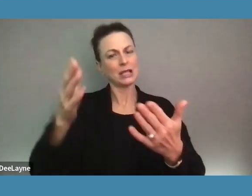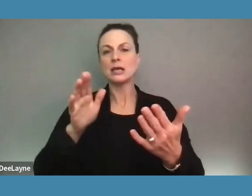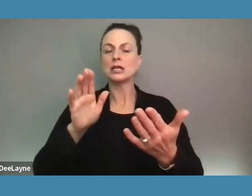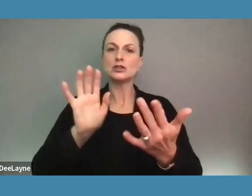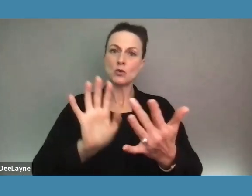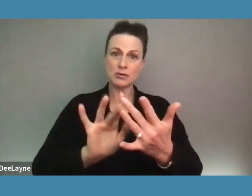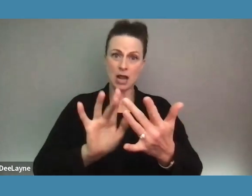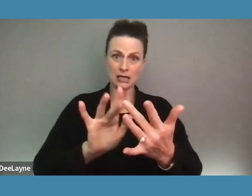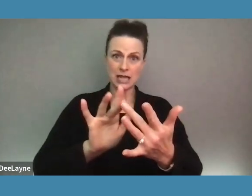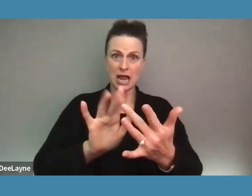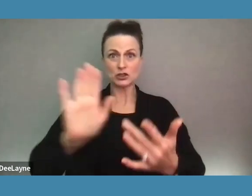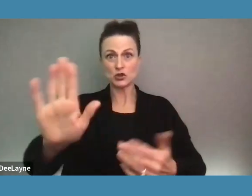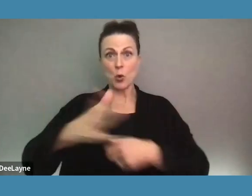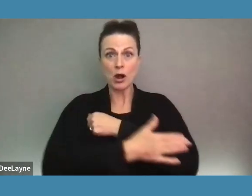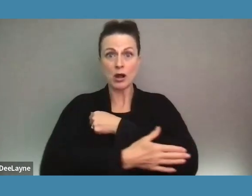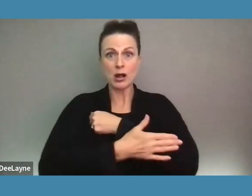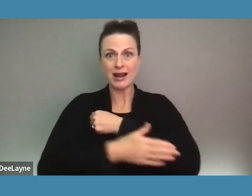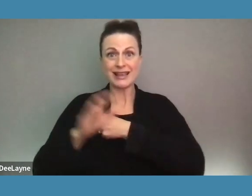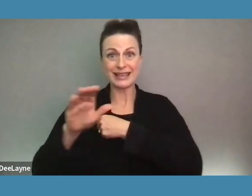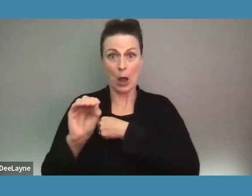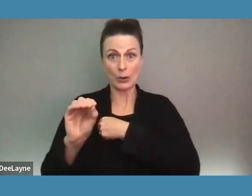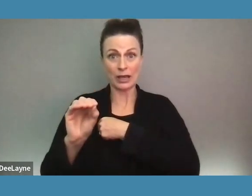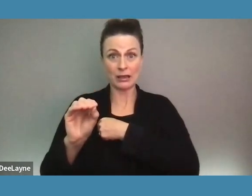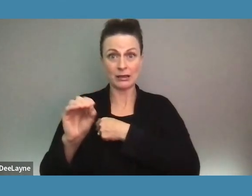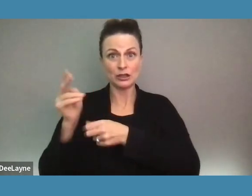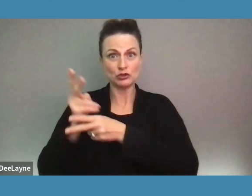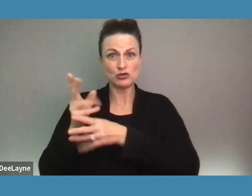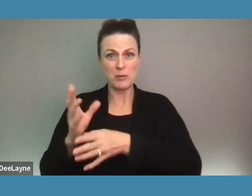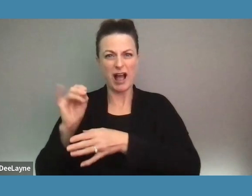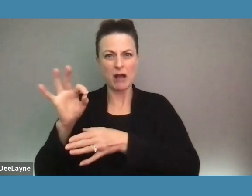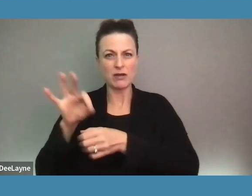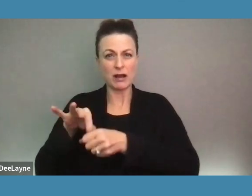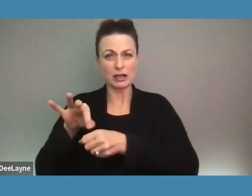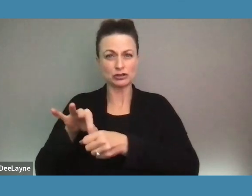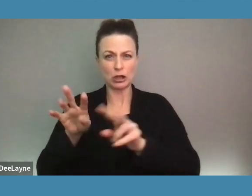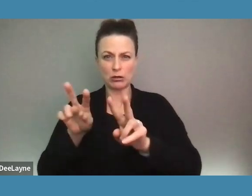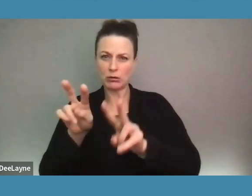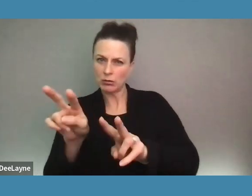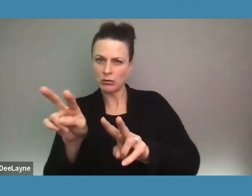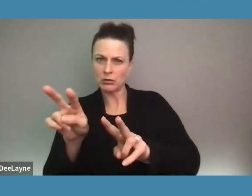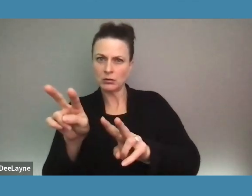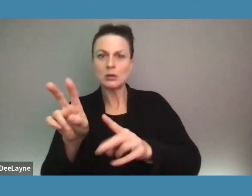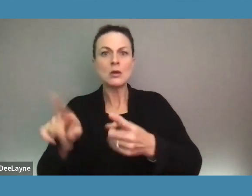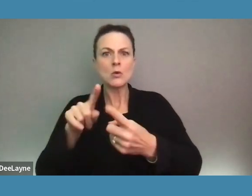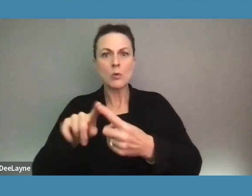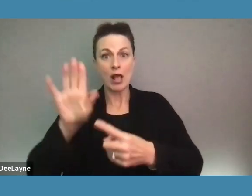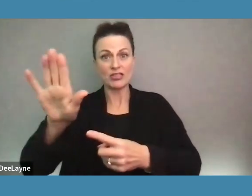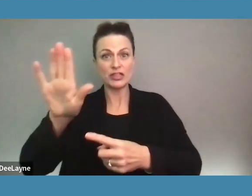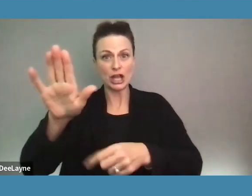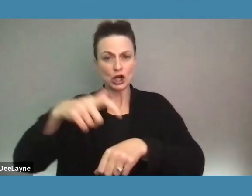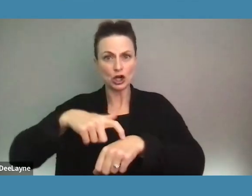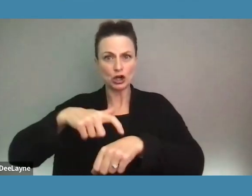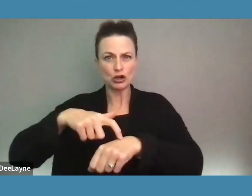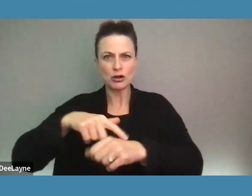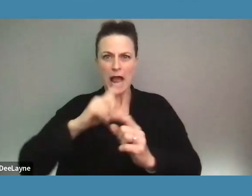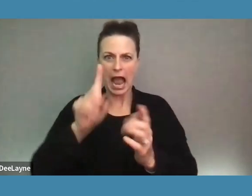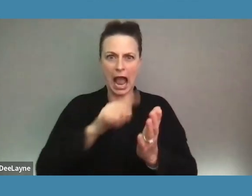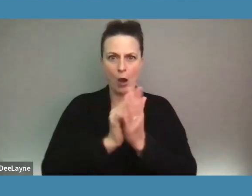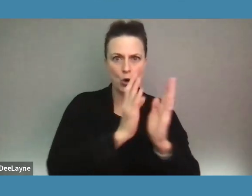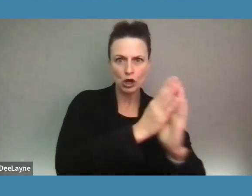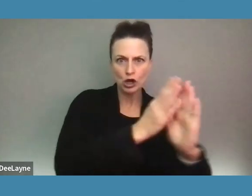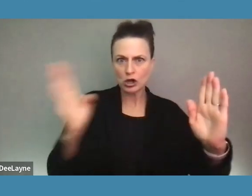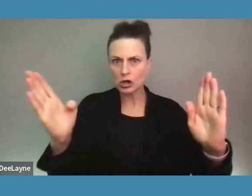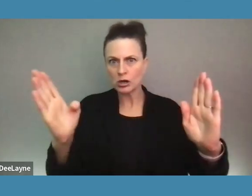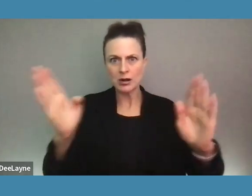your county's supervisor of election website to see when their particular hours and days